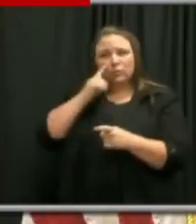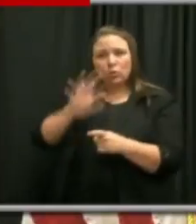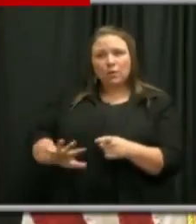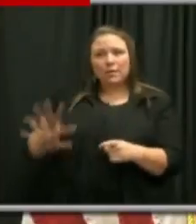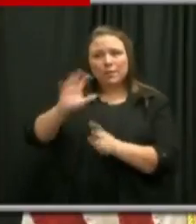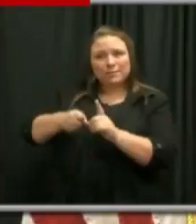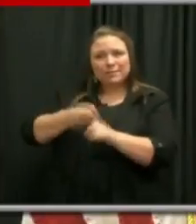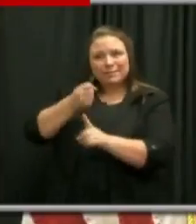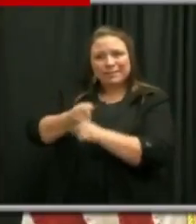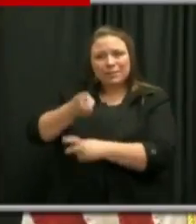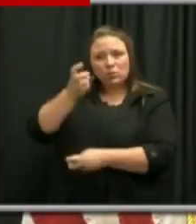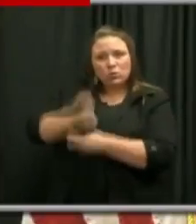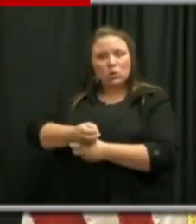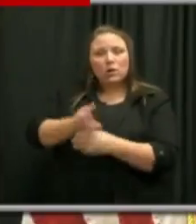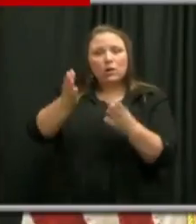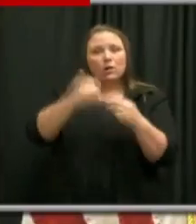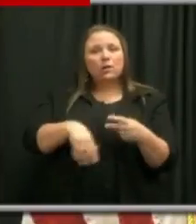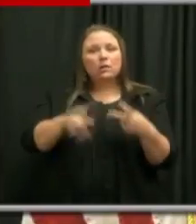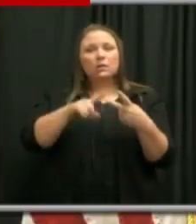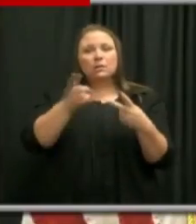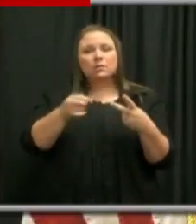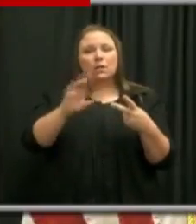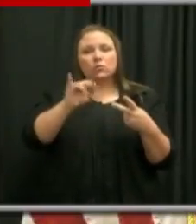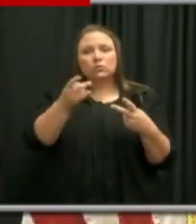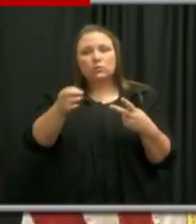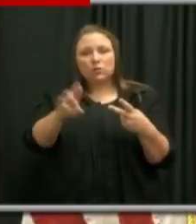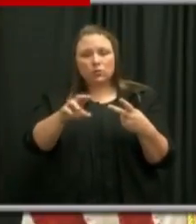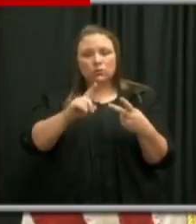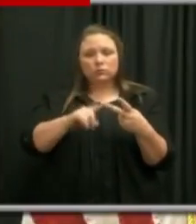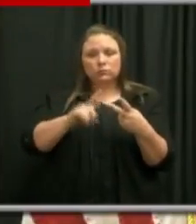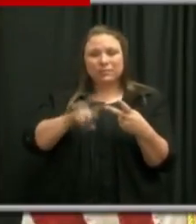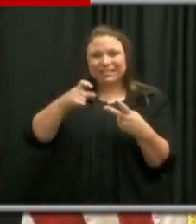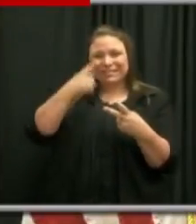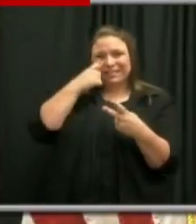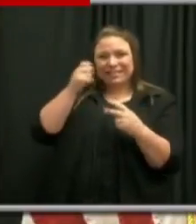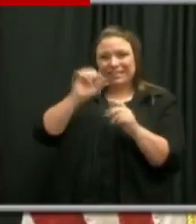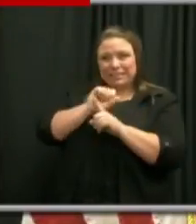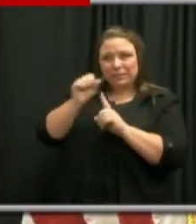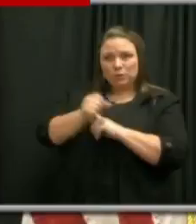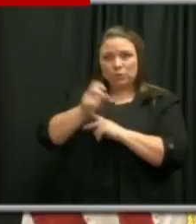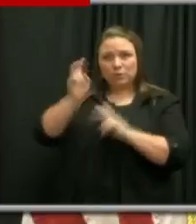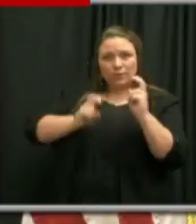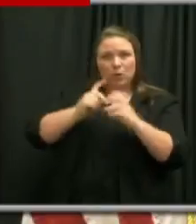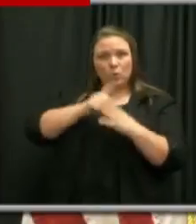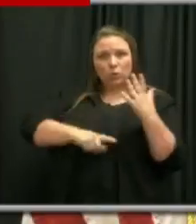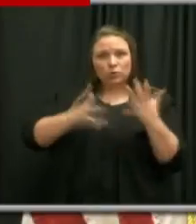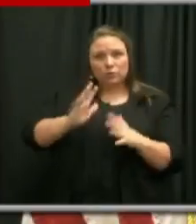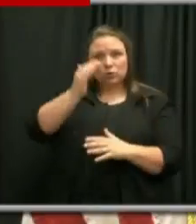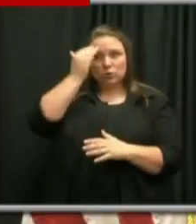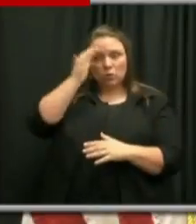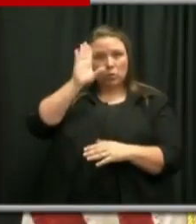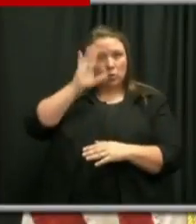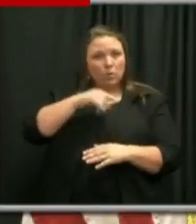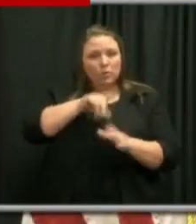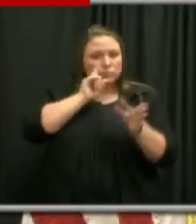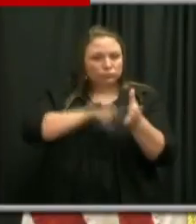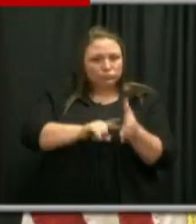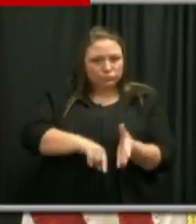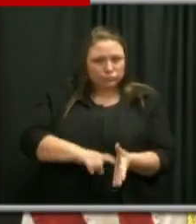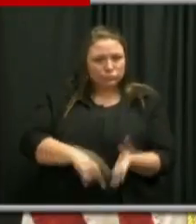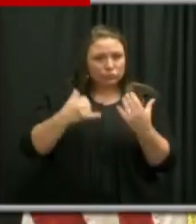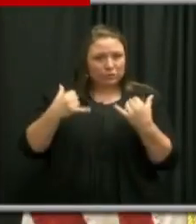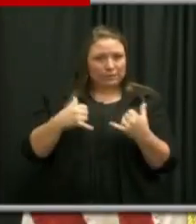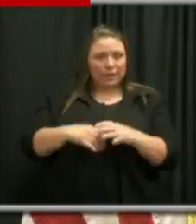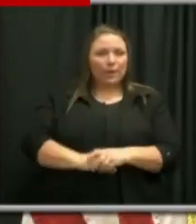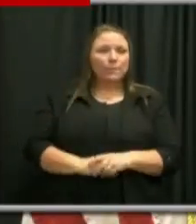hardest. And then Dr. Jahangir, just based on the situation at the fairgrounds, what you know so far, I know you guys are investigating. Are